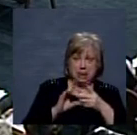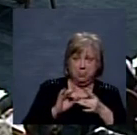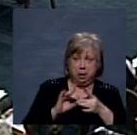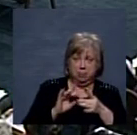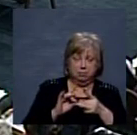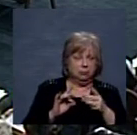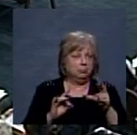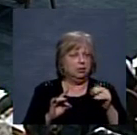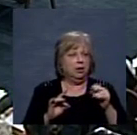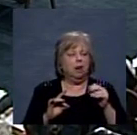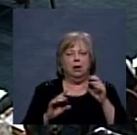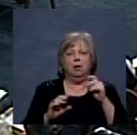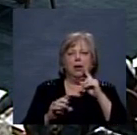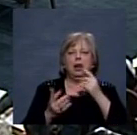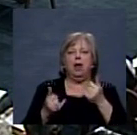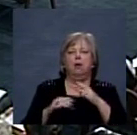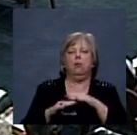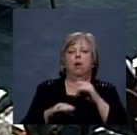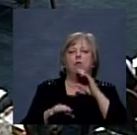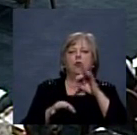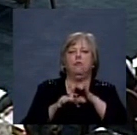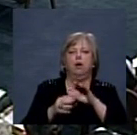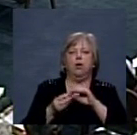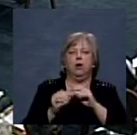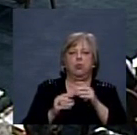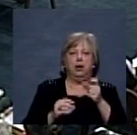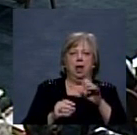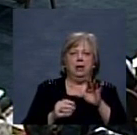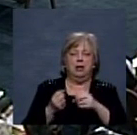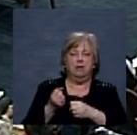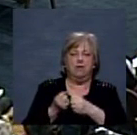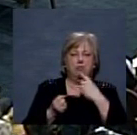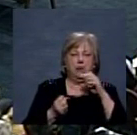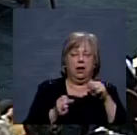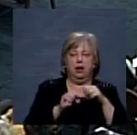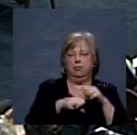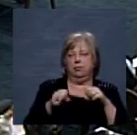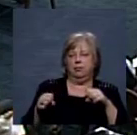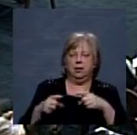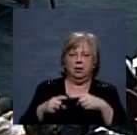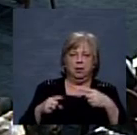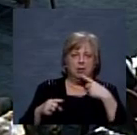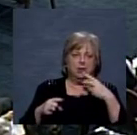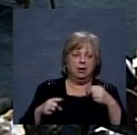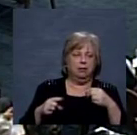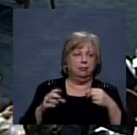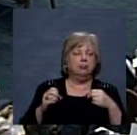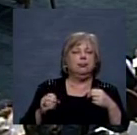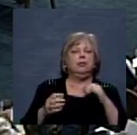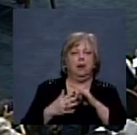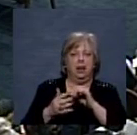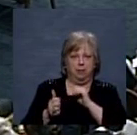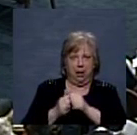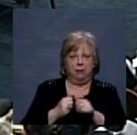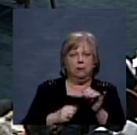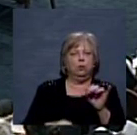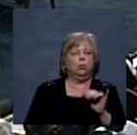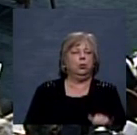All right, and let me call now for a vote on item 19. All in favor indicate by saying aye. Aye. Opposed, say nay. That ordinance is also